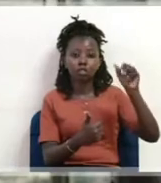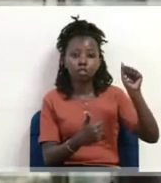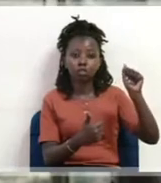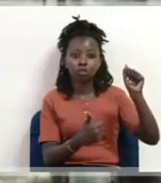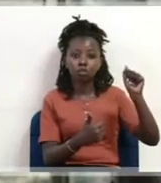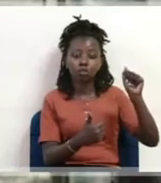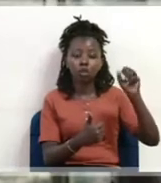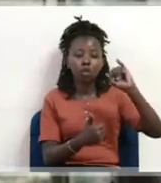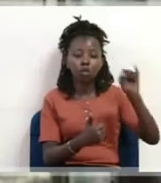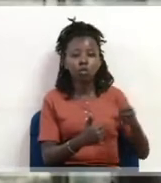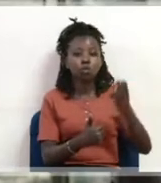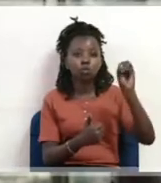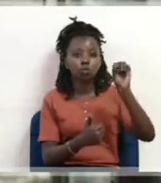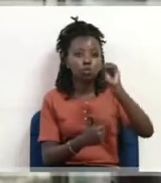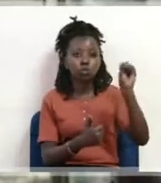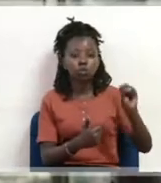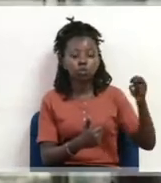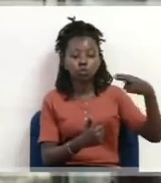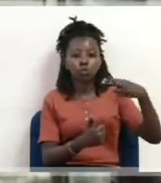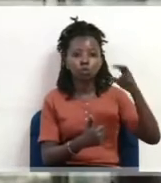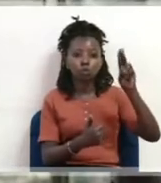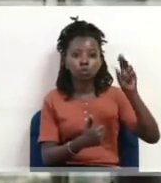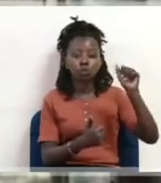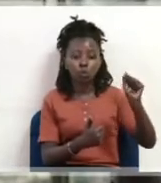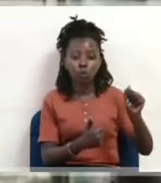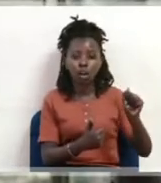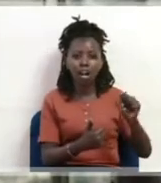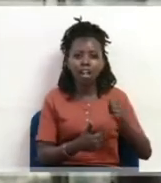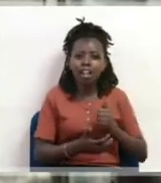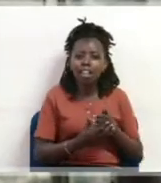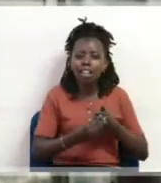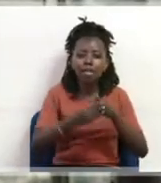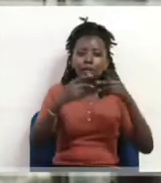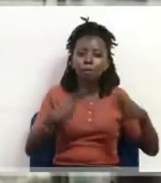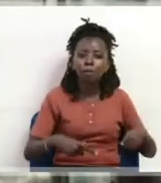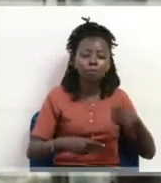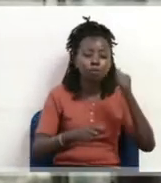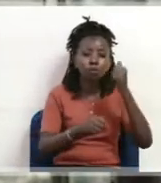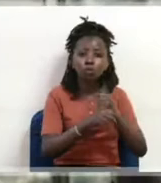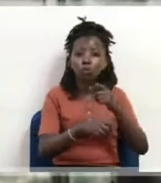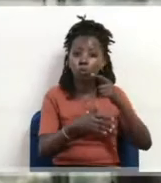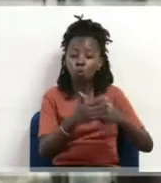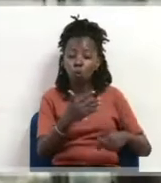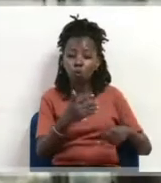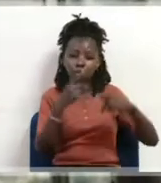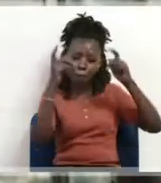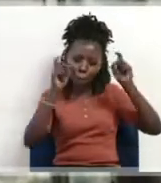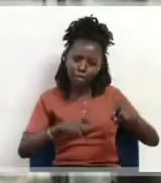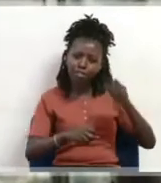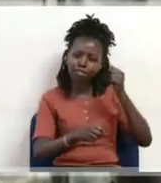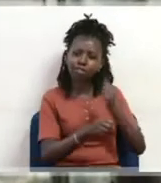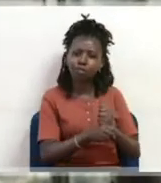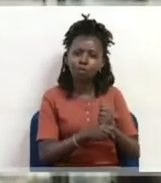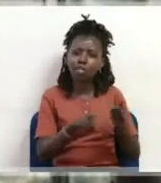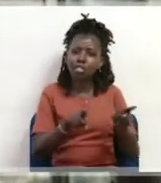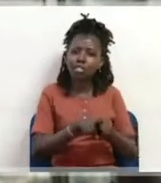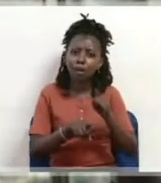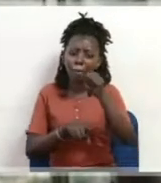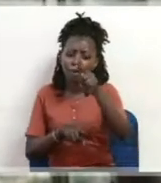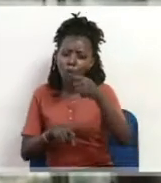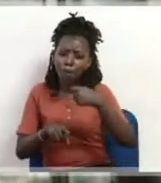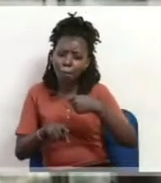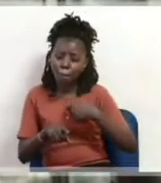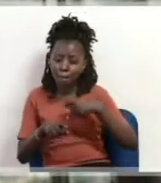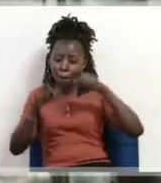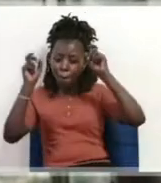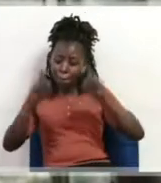the people to do what needed to be done immediately. There are some things that you and I ought to face in the present,